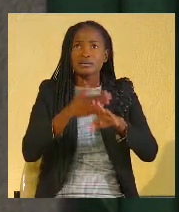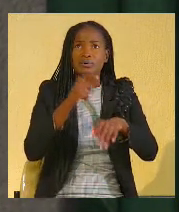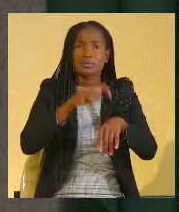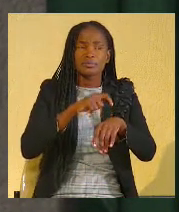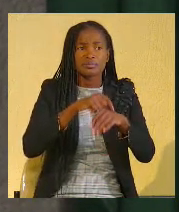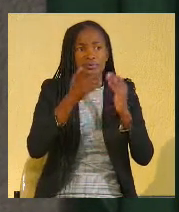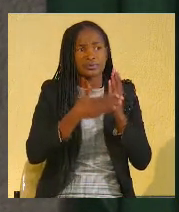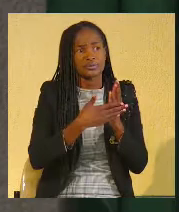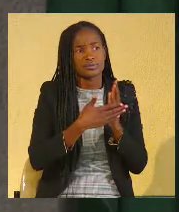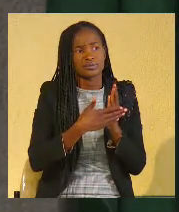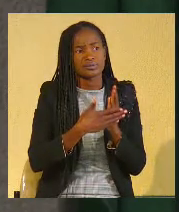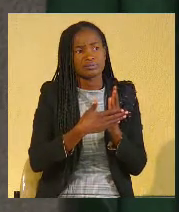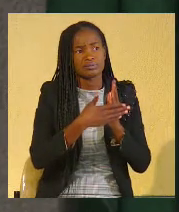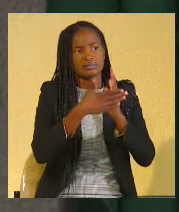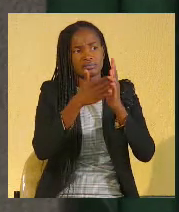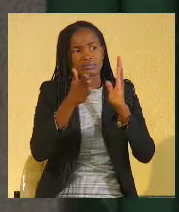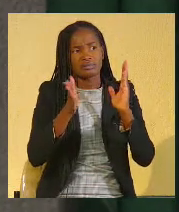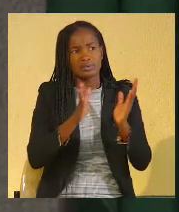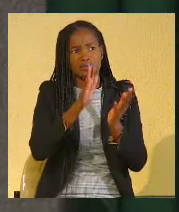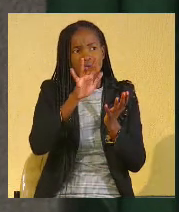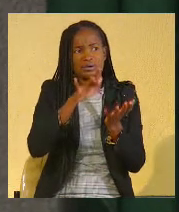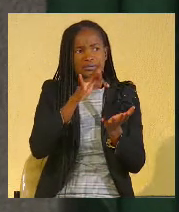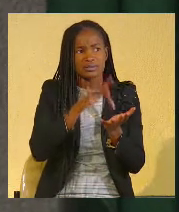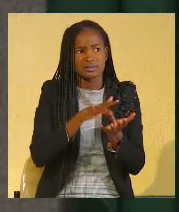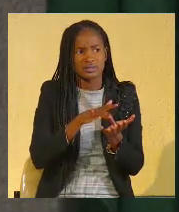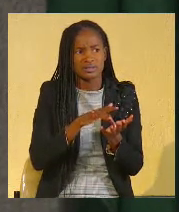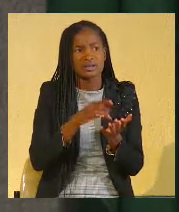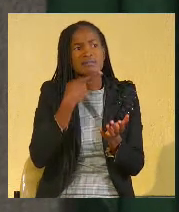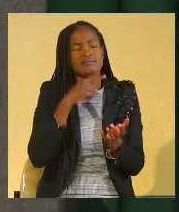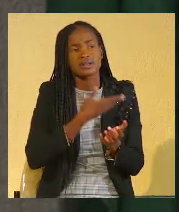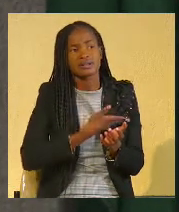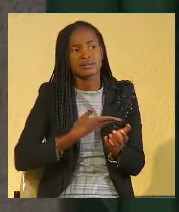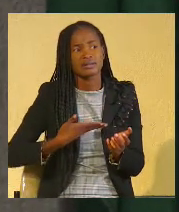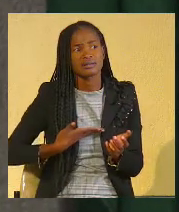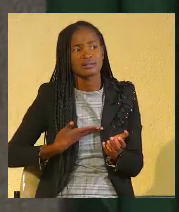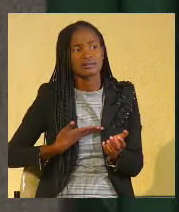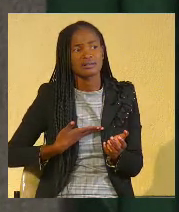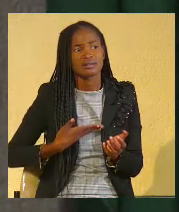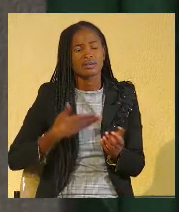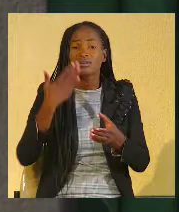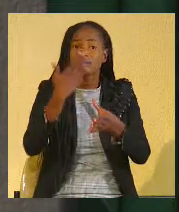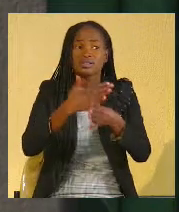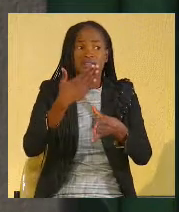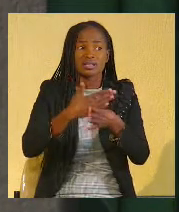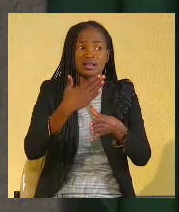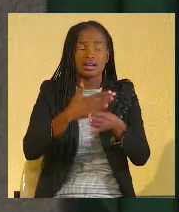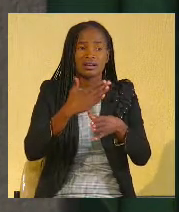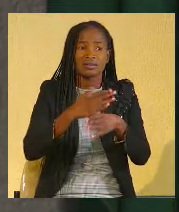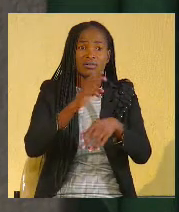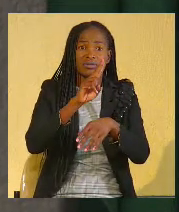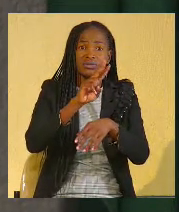the Emergency Operations Center, there are men and women who are manning that facility for 24